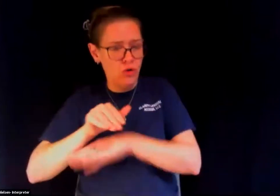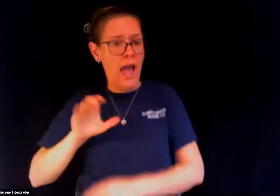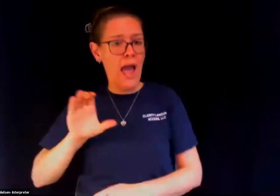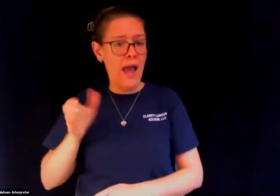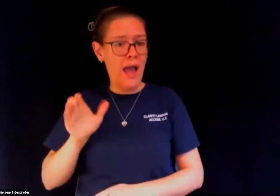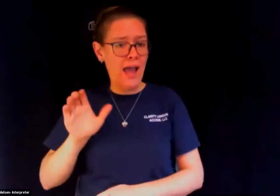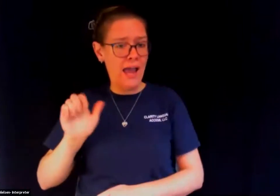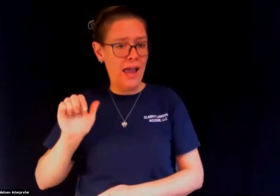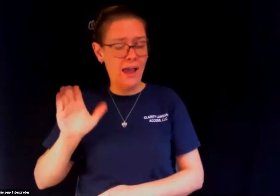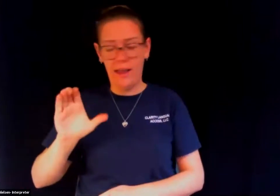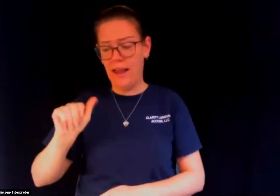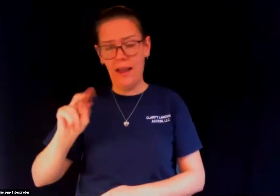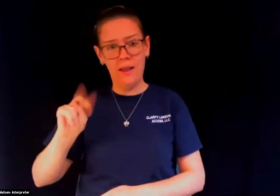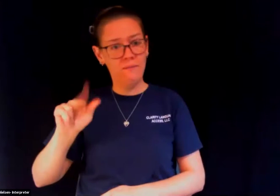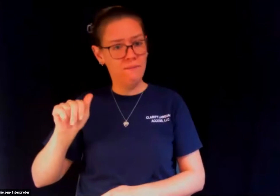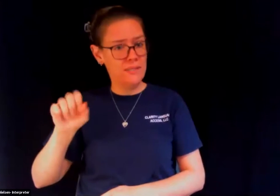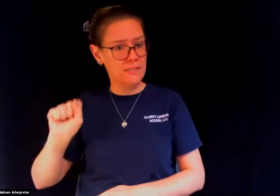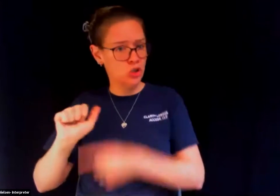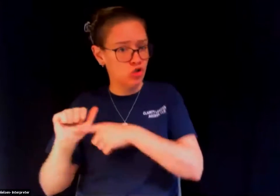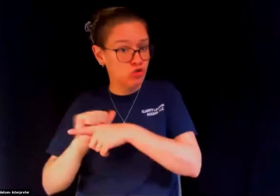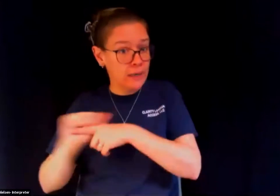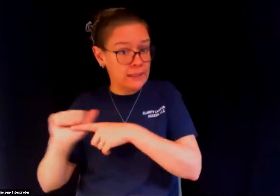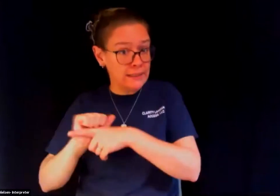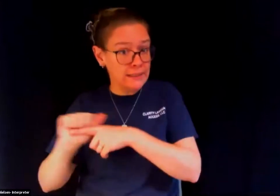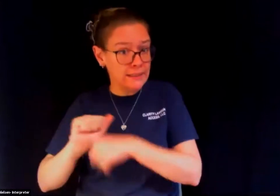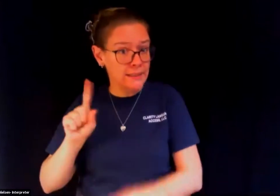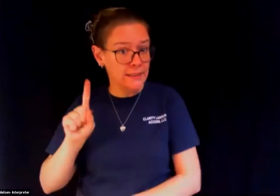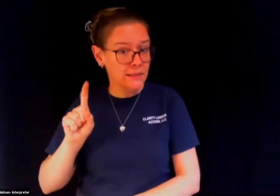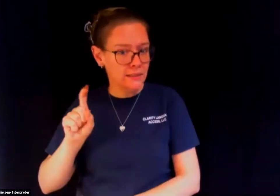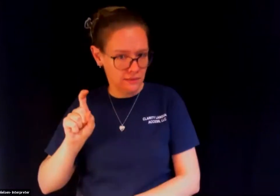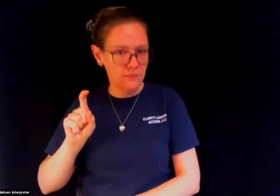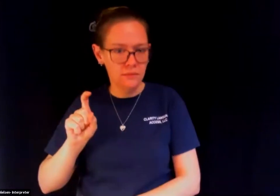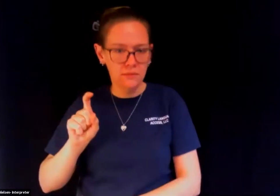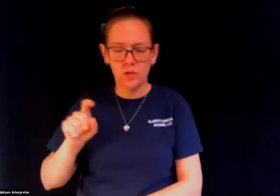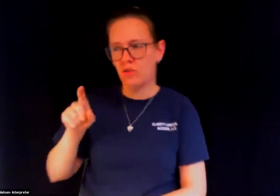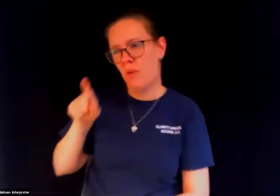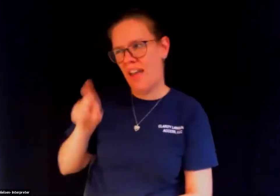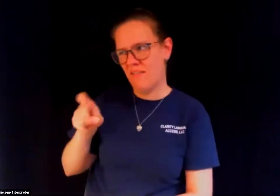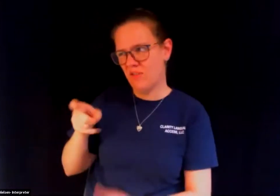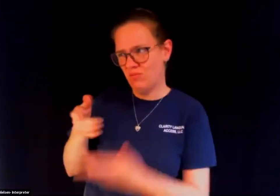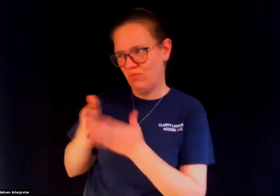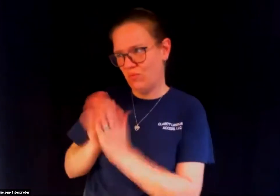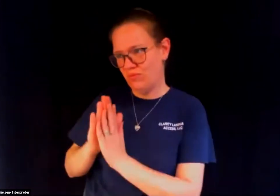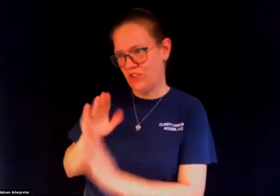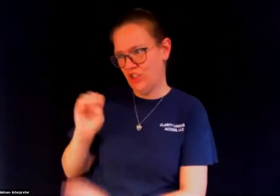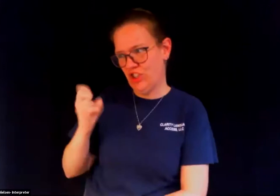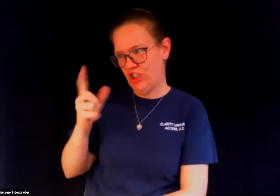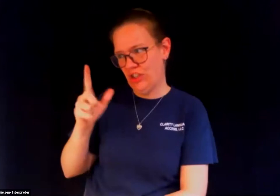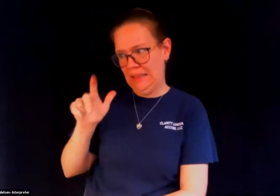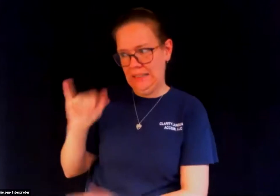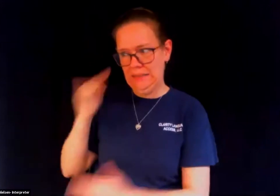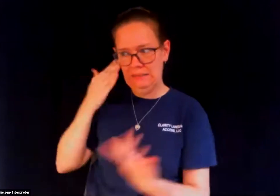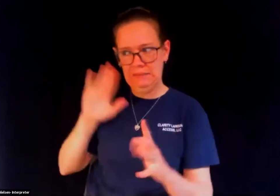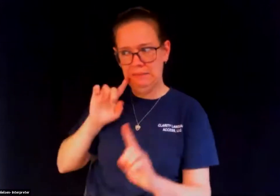someone on the other teams confirm that. Okay, well, that's what's on the schedule. Okay. But my question is, I will